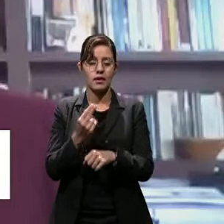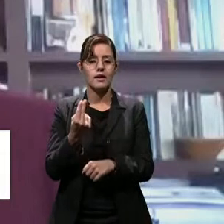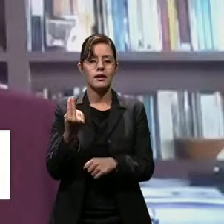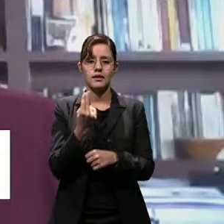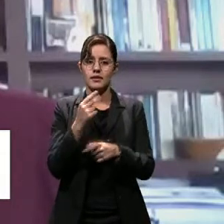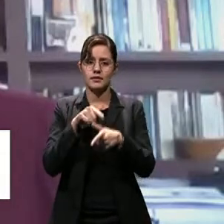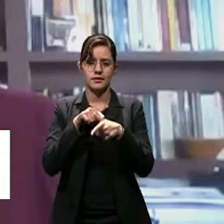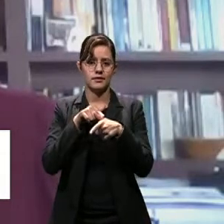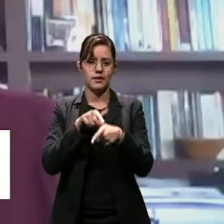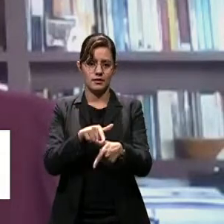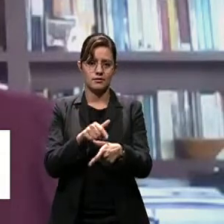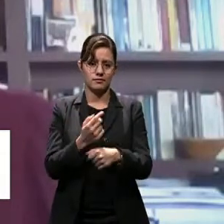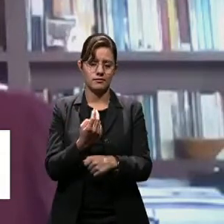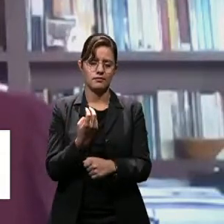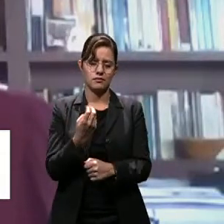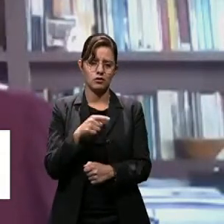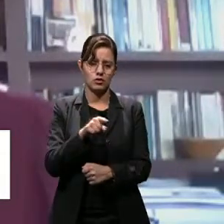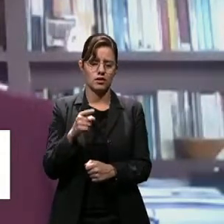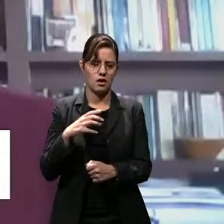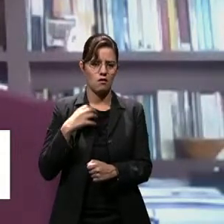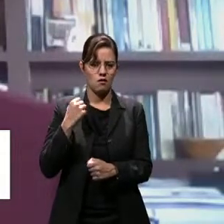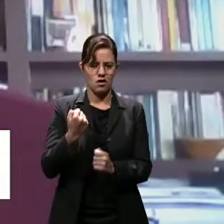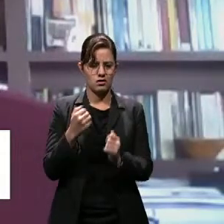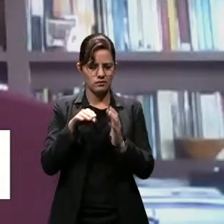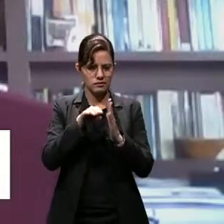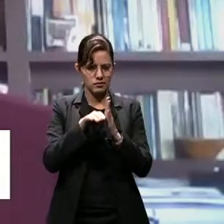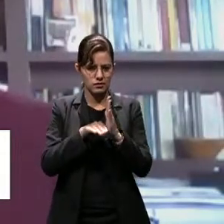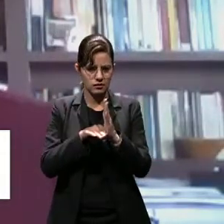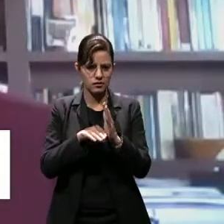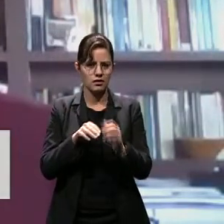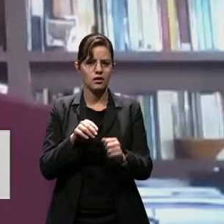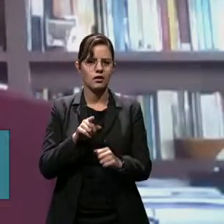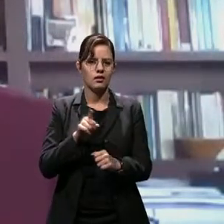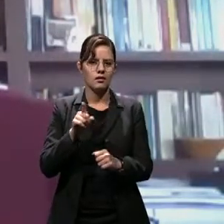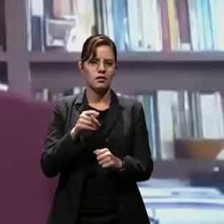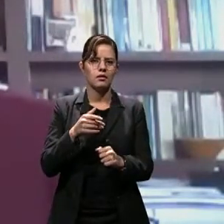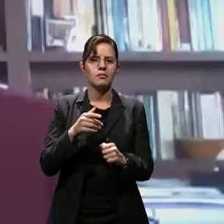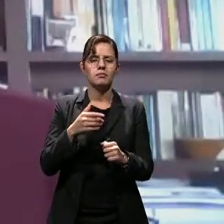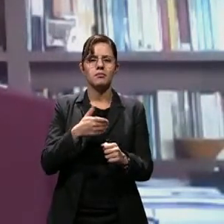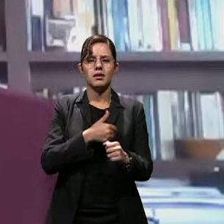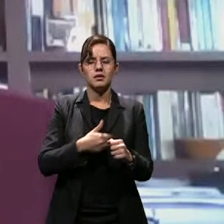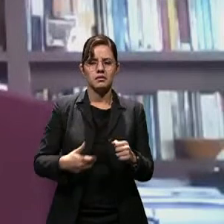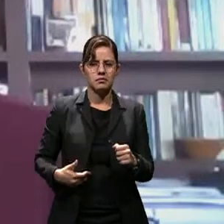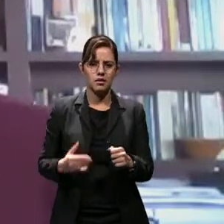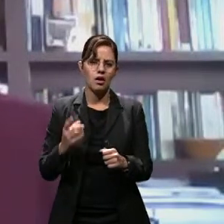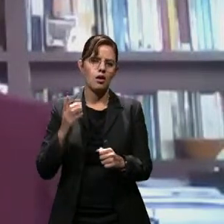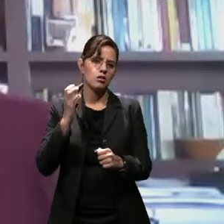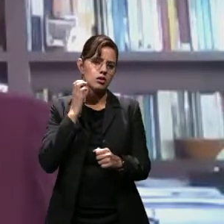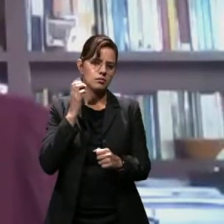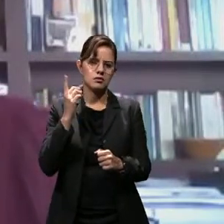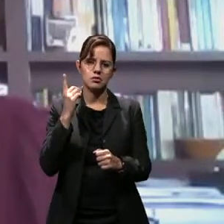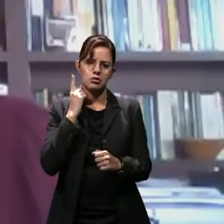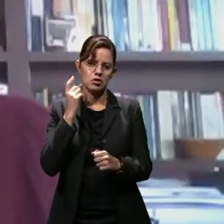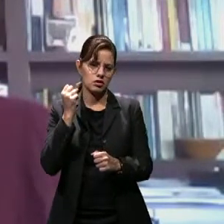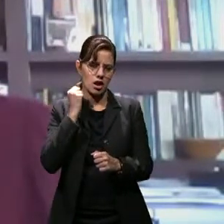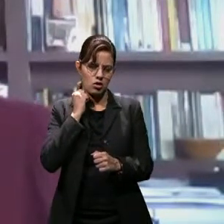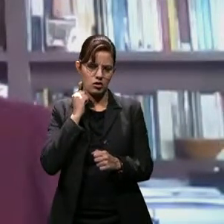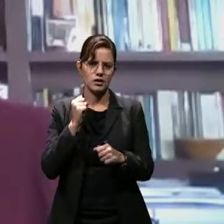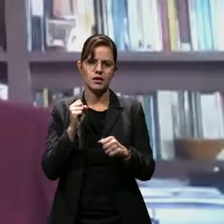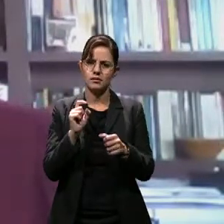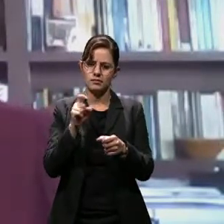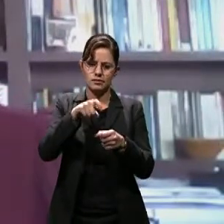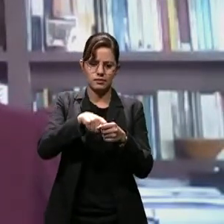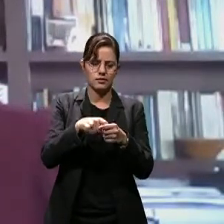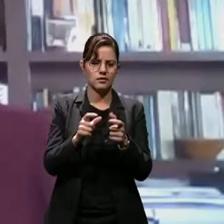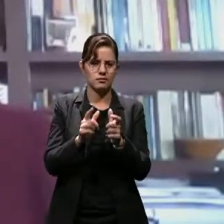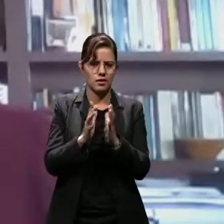should continue to have measures in order to have this trend of parity in the executive and the legislative branches. It